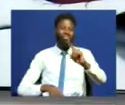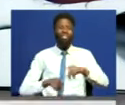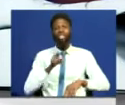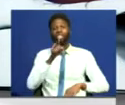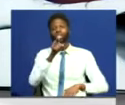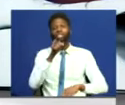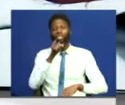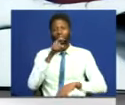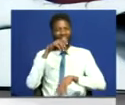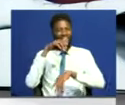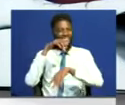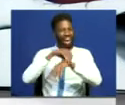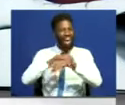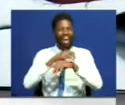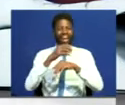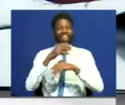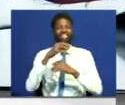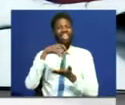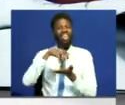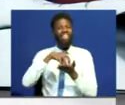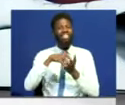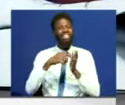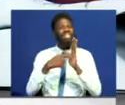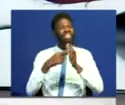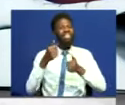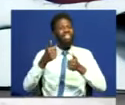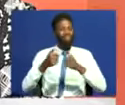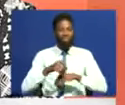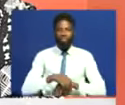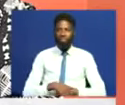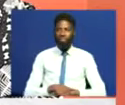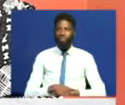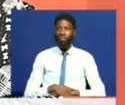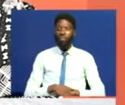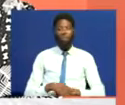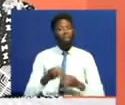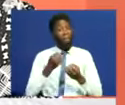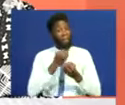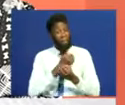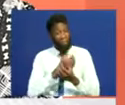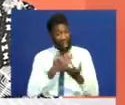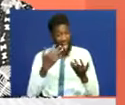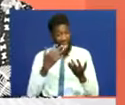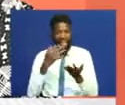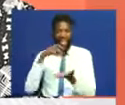as an institution? Majority of the cases we receive are domestic violence,